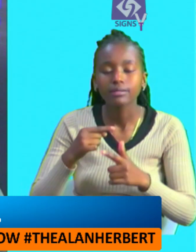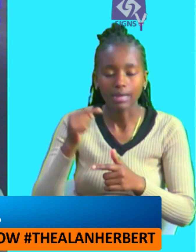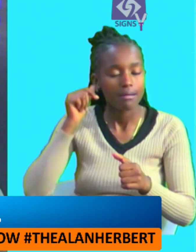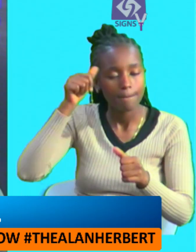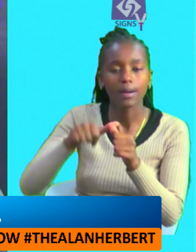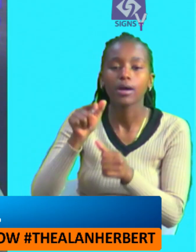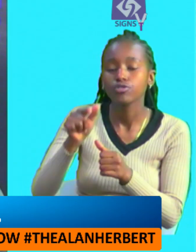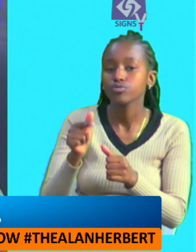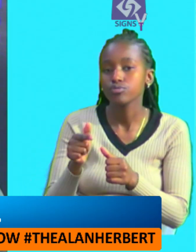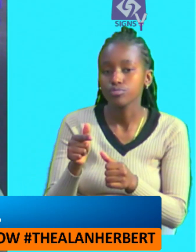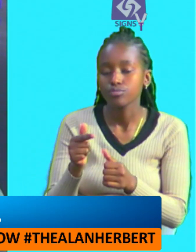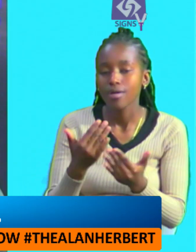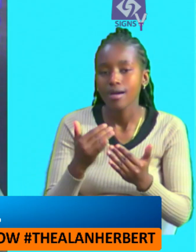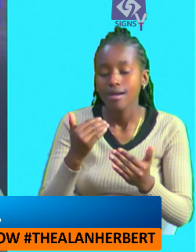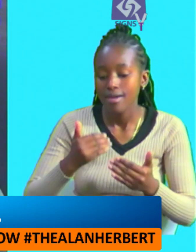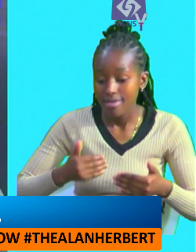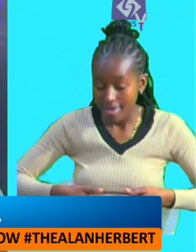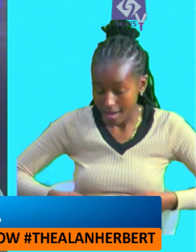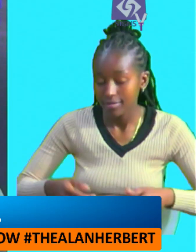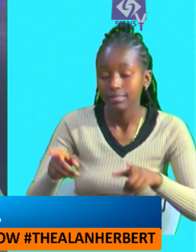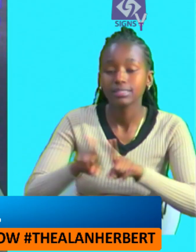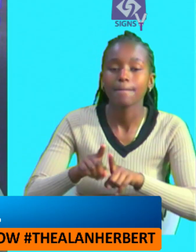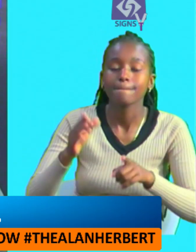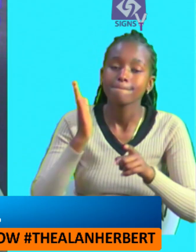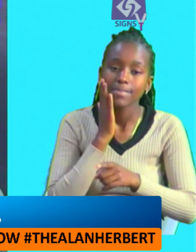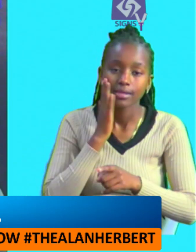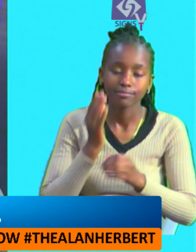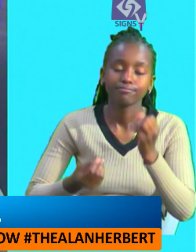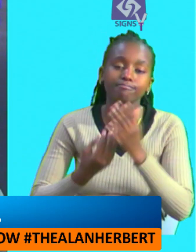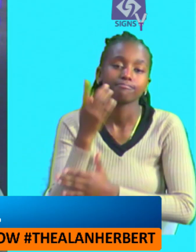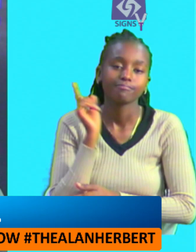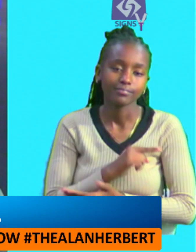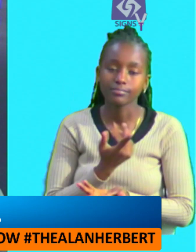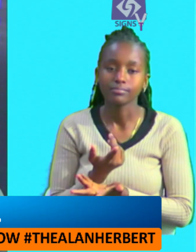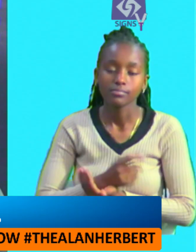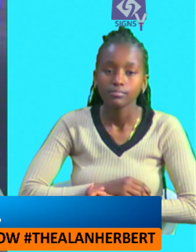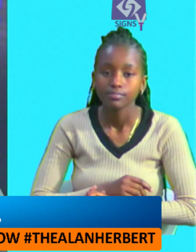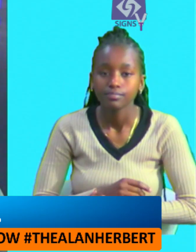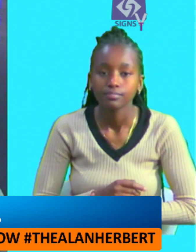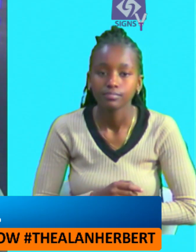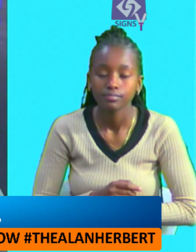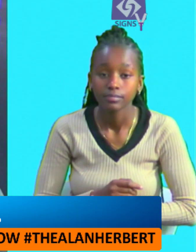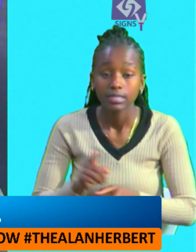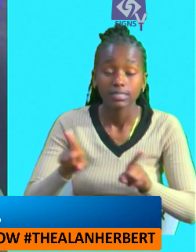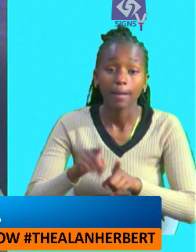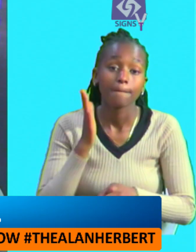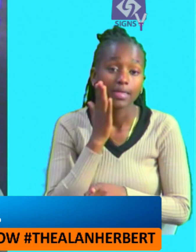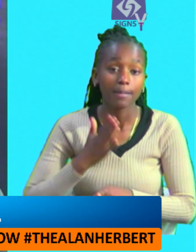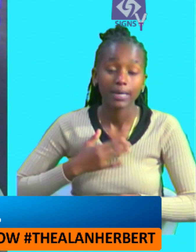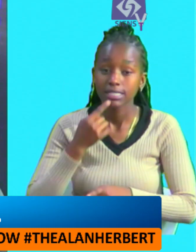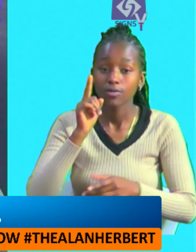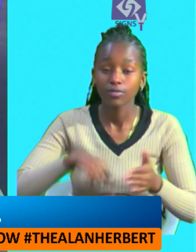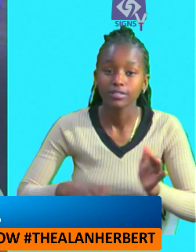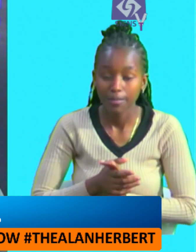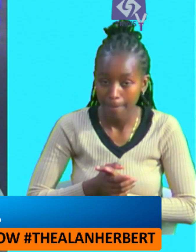Vitu zenye nafaa kufanya right now I'm realizing I'm watching my younger siblings. Vitu zenye wanafanya sometimes nakwanga